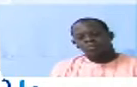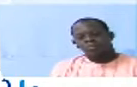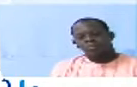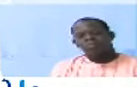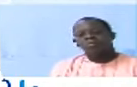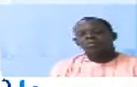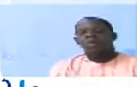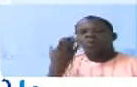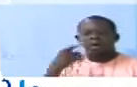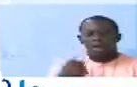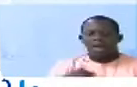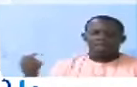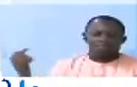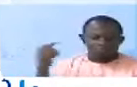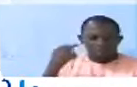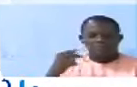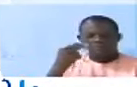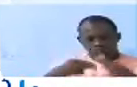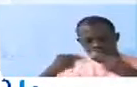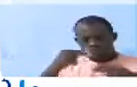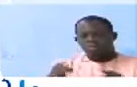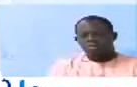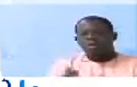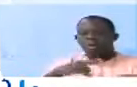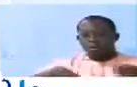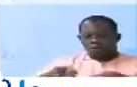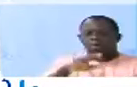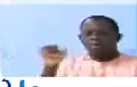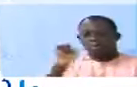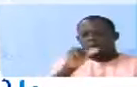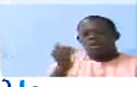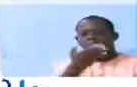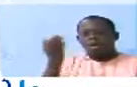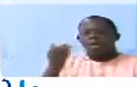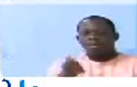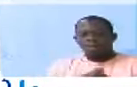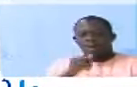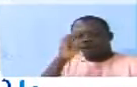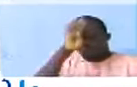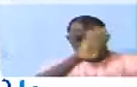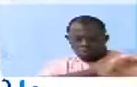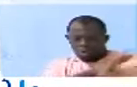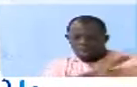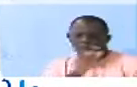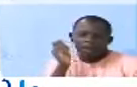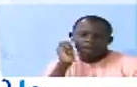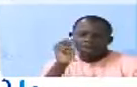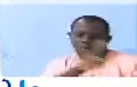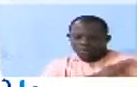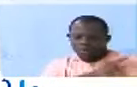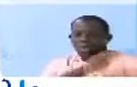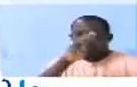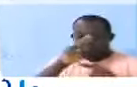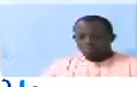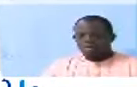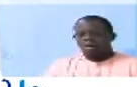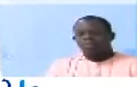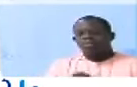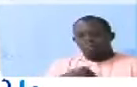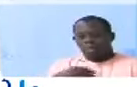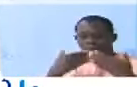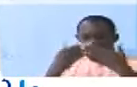When I heard this news, I came back to where my brother and sister were sitting down. So when I reached them, I told them, now you two people can